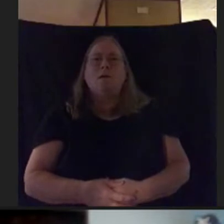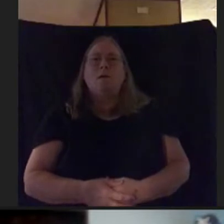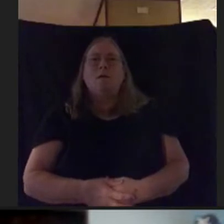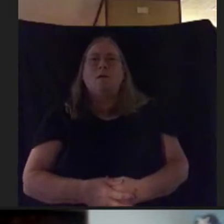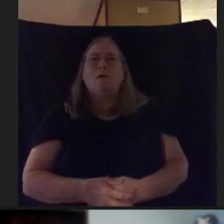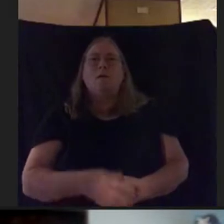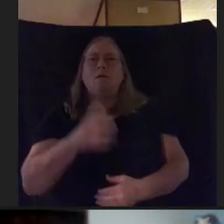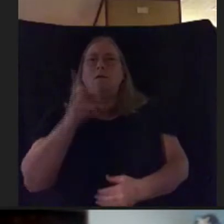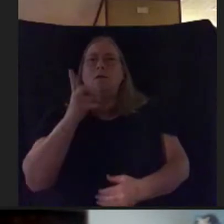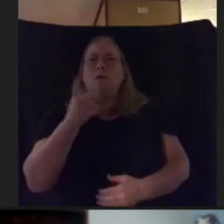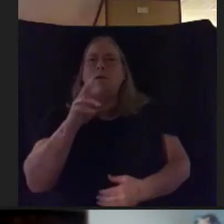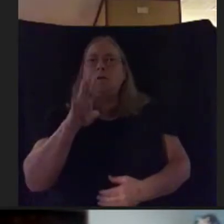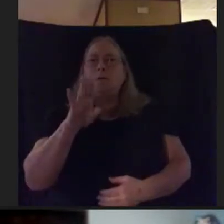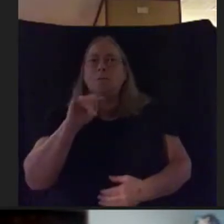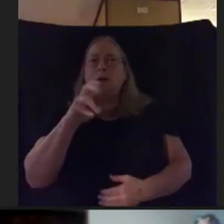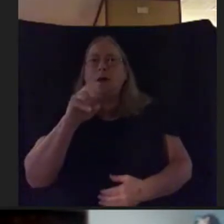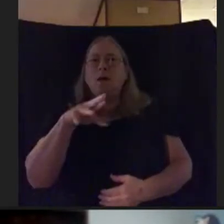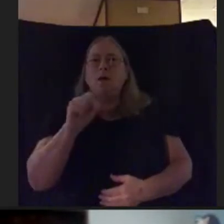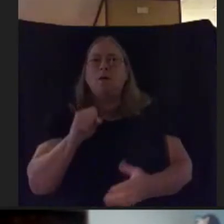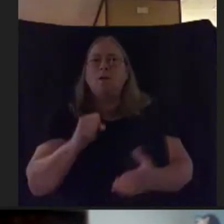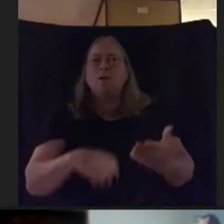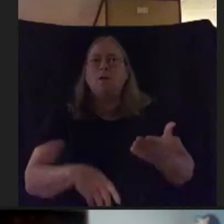Dr. Byers?